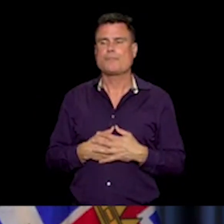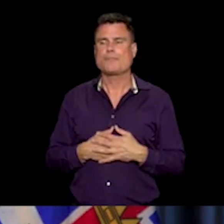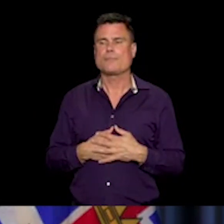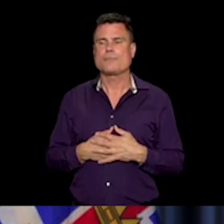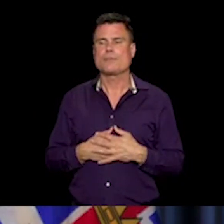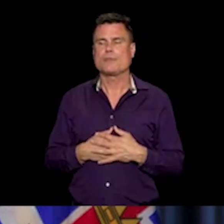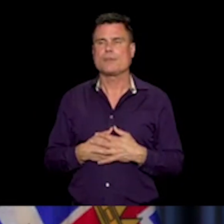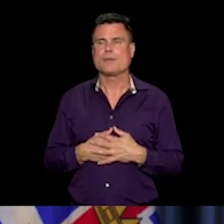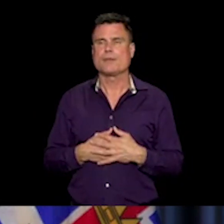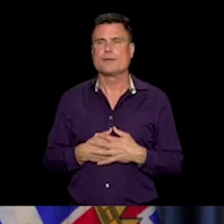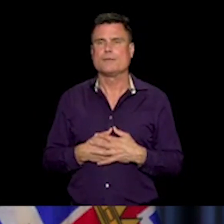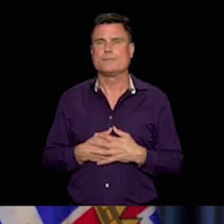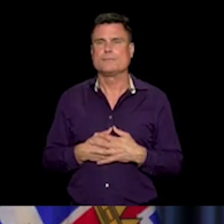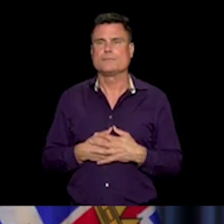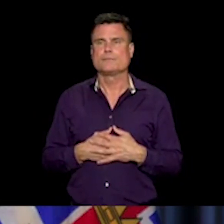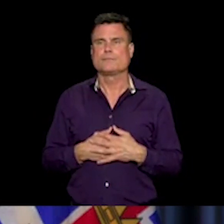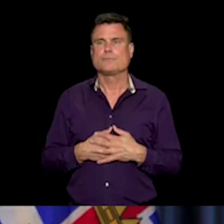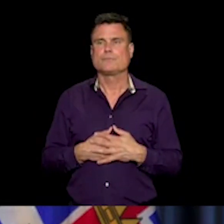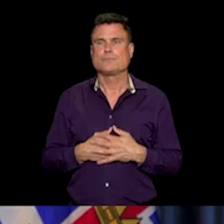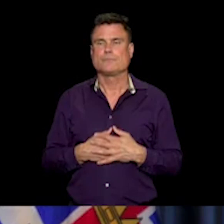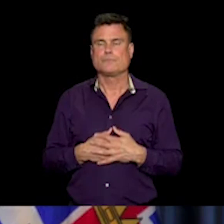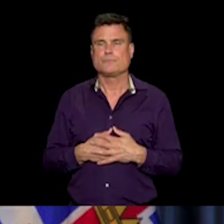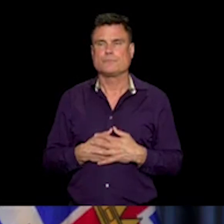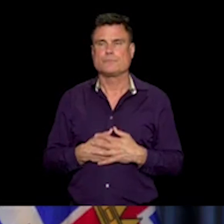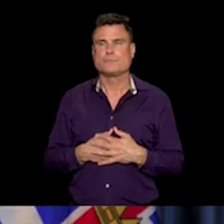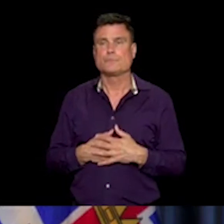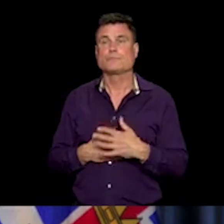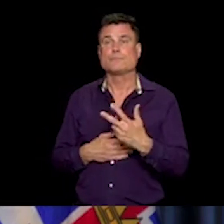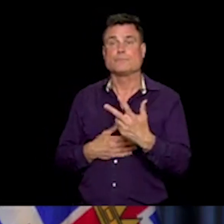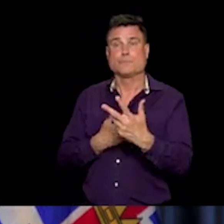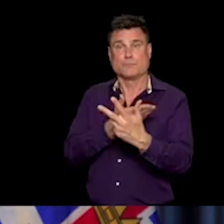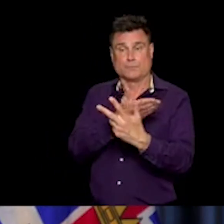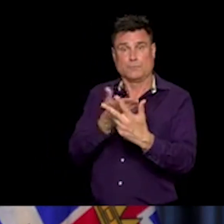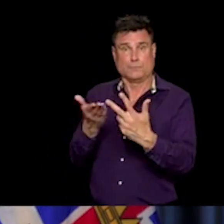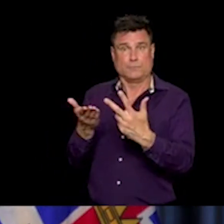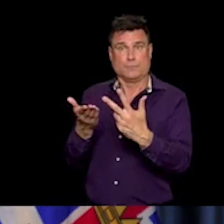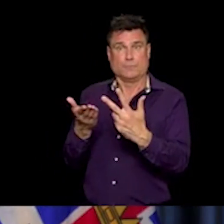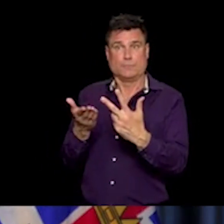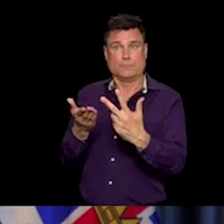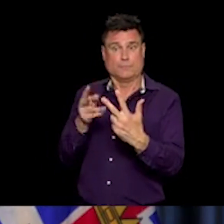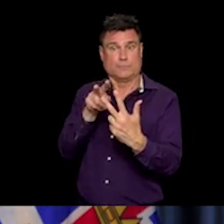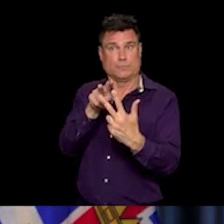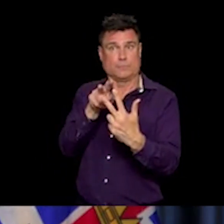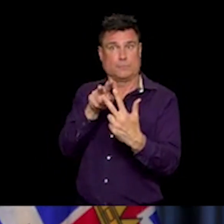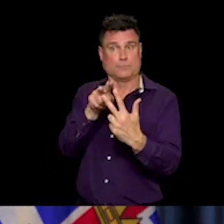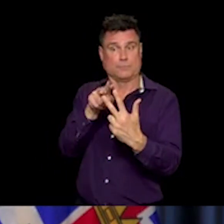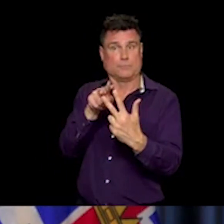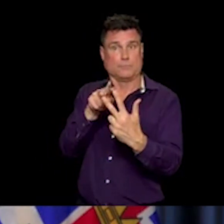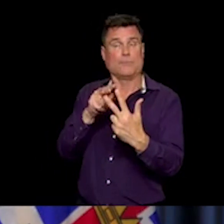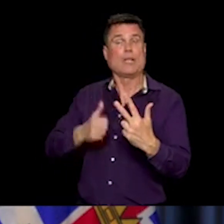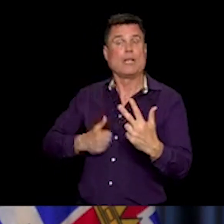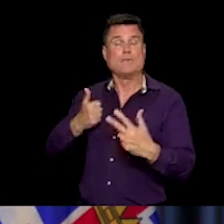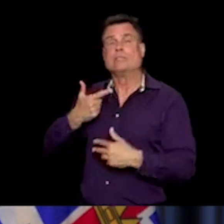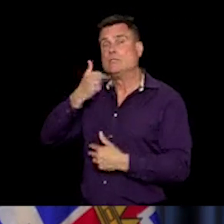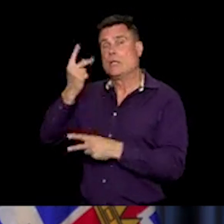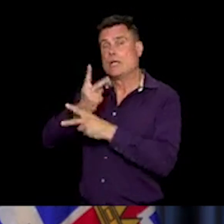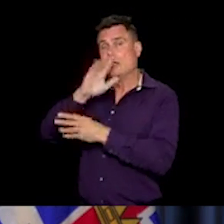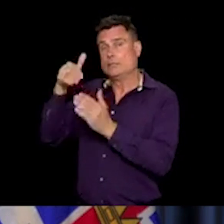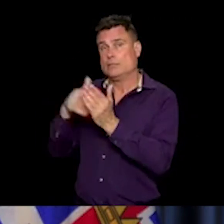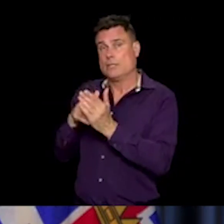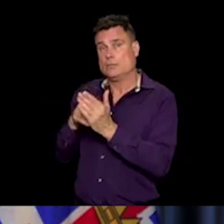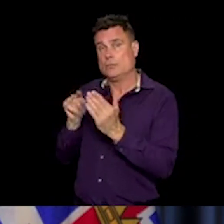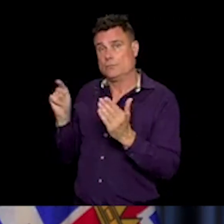difficult, and in these circumstances is extremely difficult. And we want all of you to know that we are, especially the families, but all